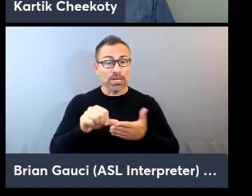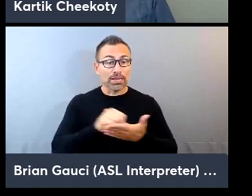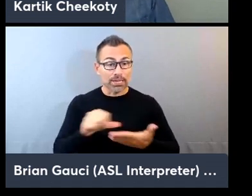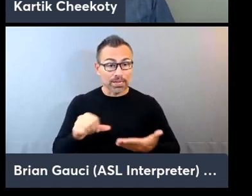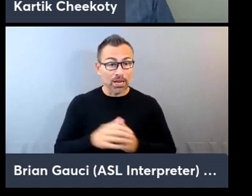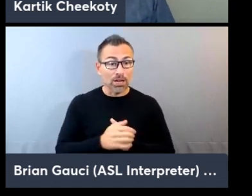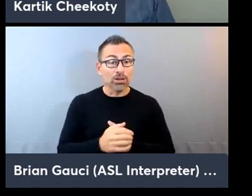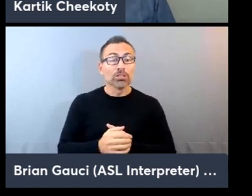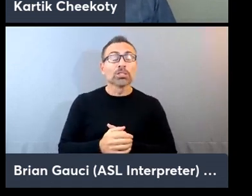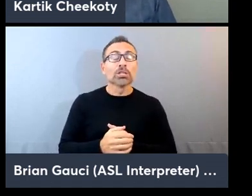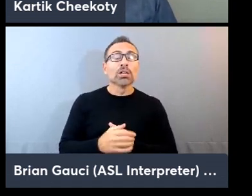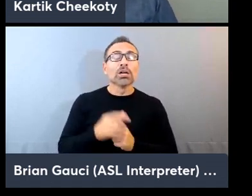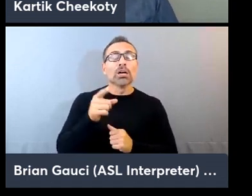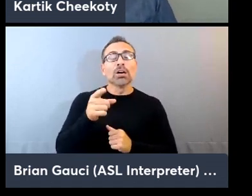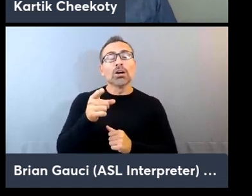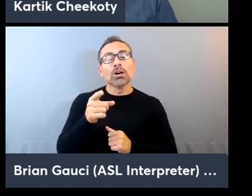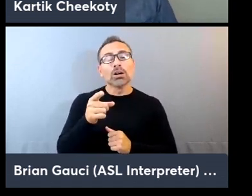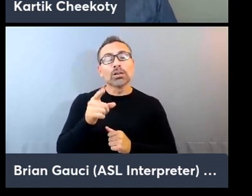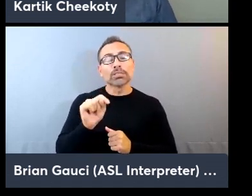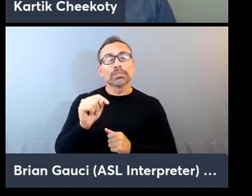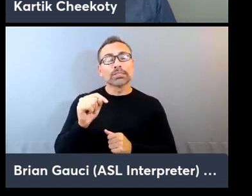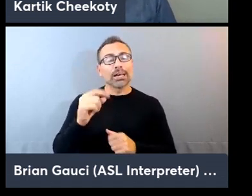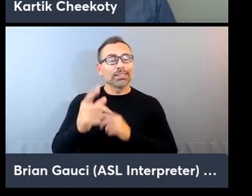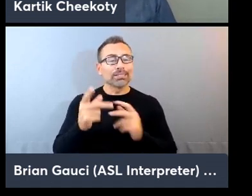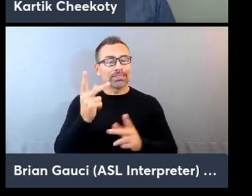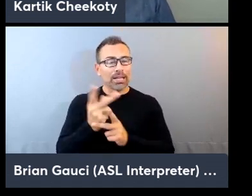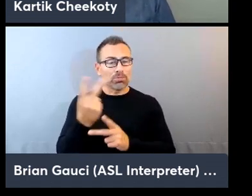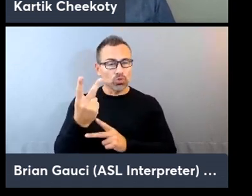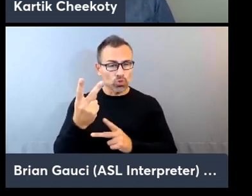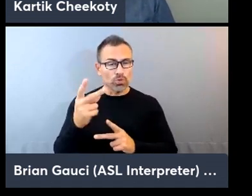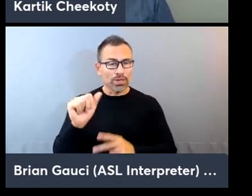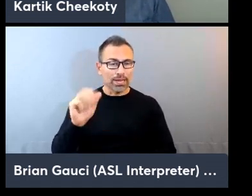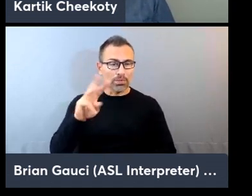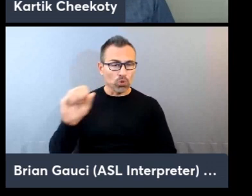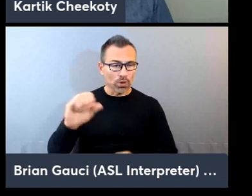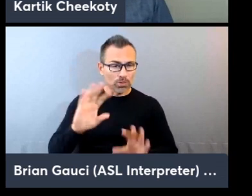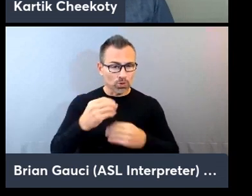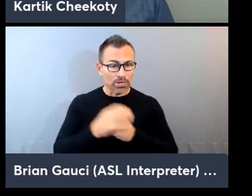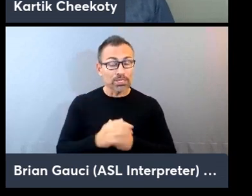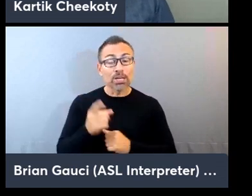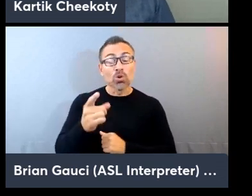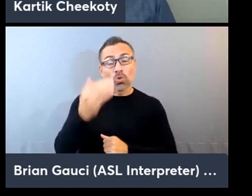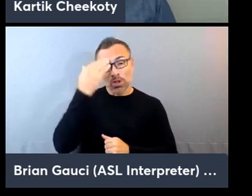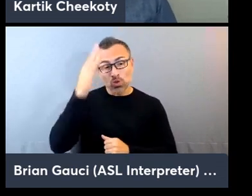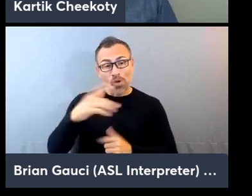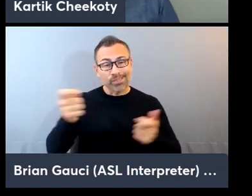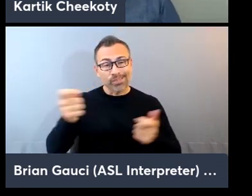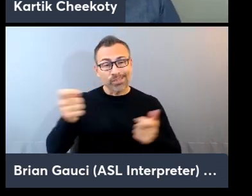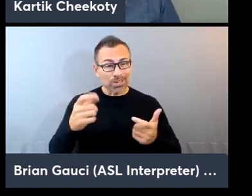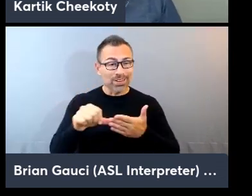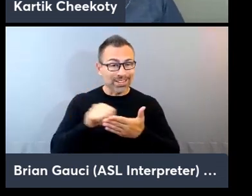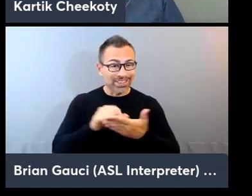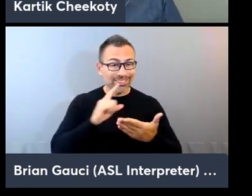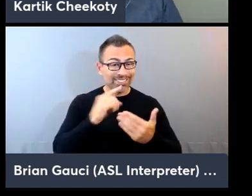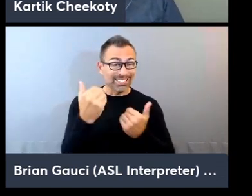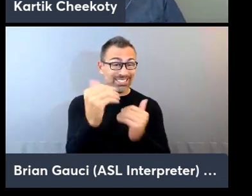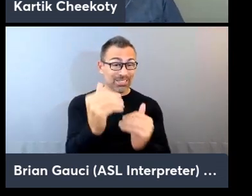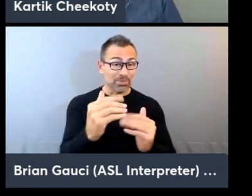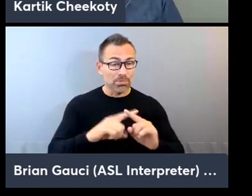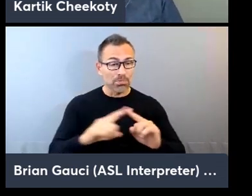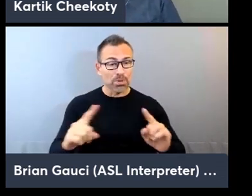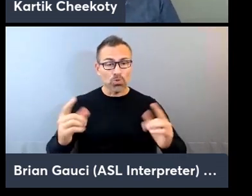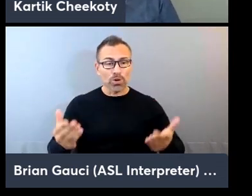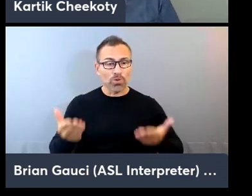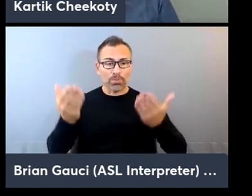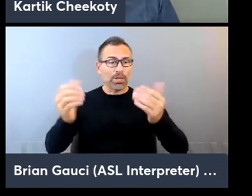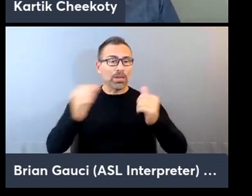We realized that management account access to management accounts is pretty limited, and we recommend not to